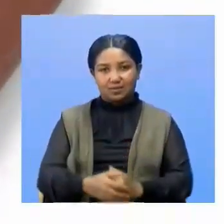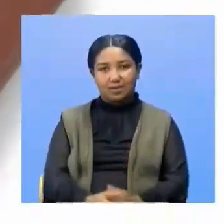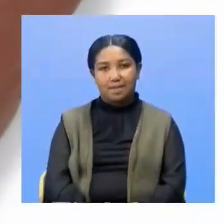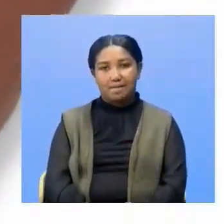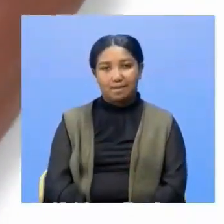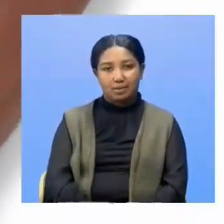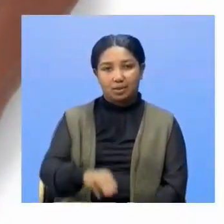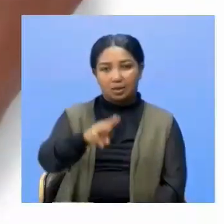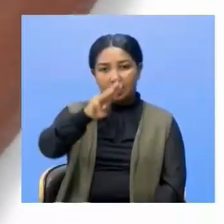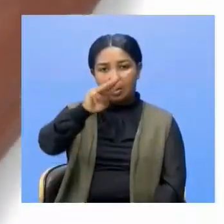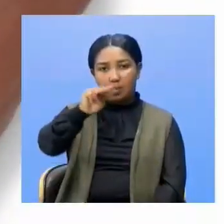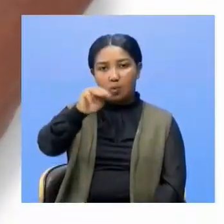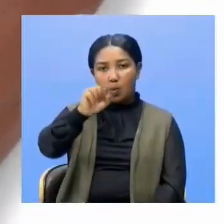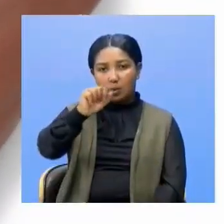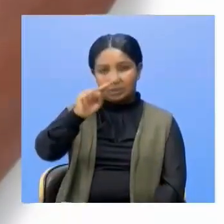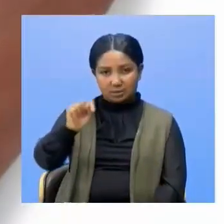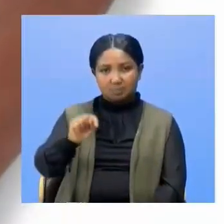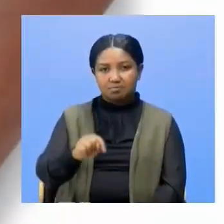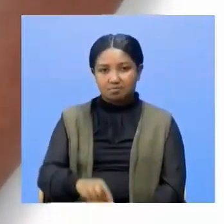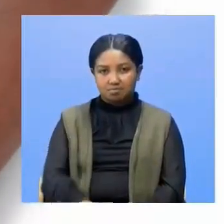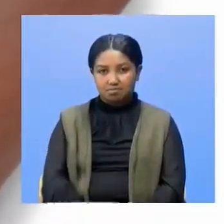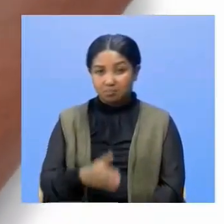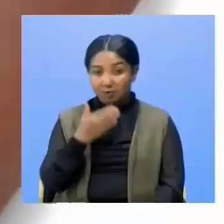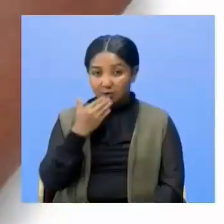creative. Good.